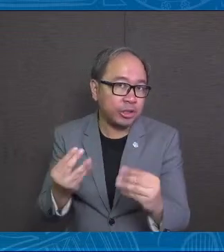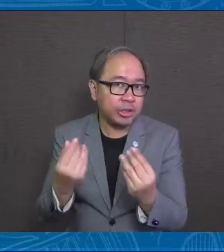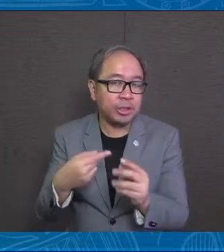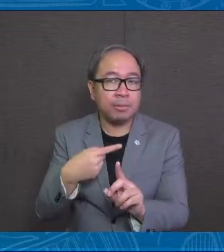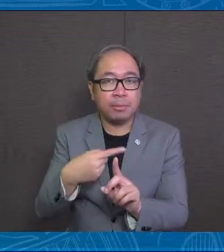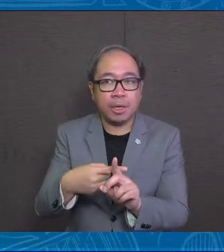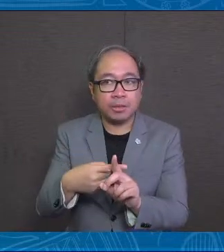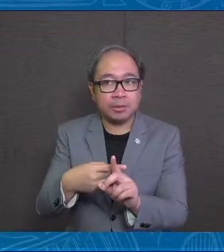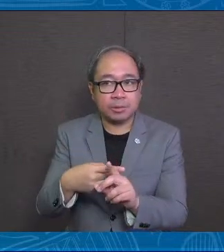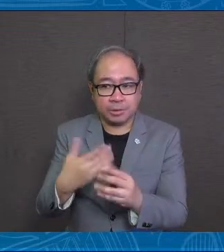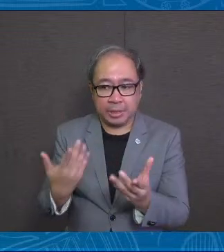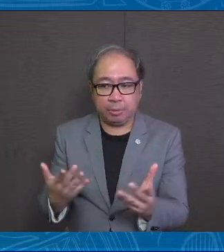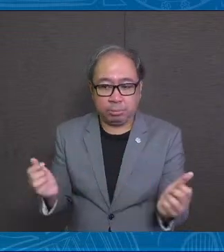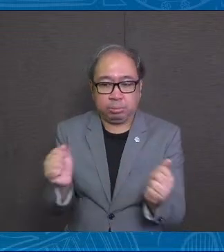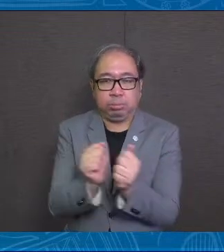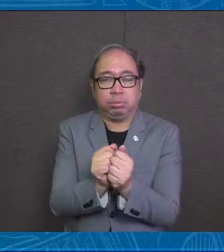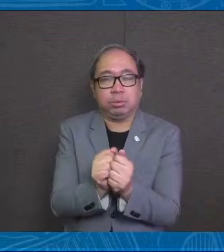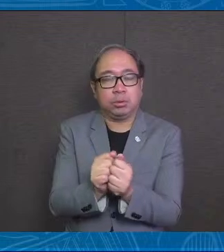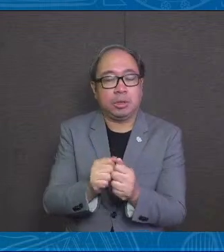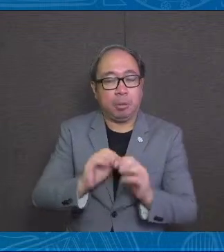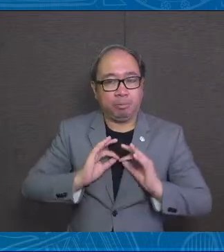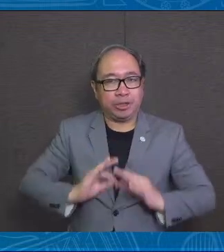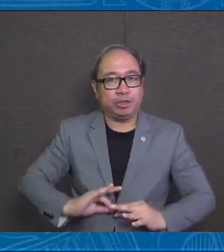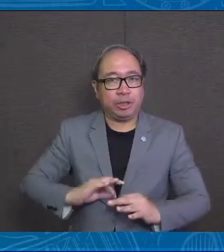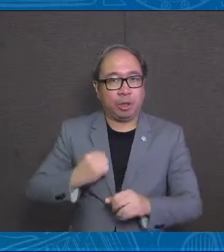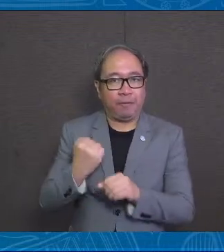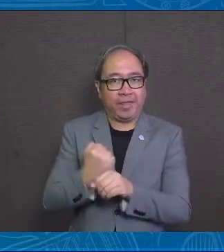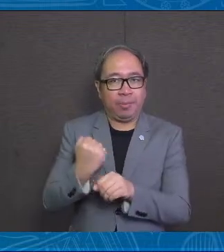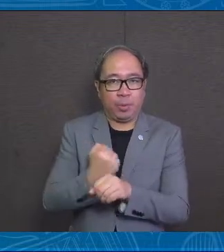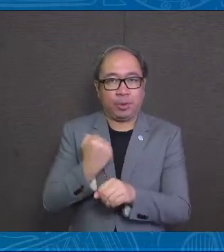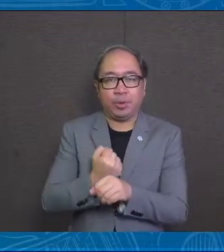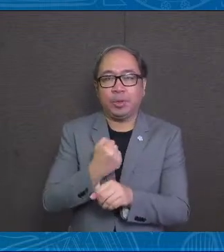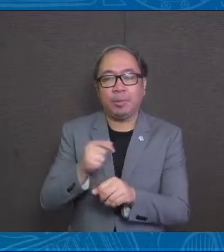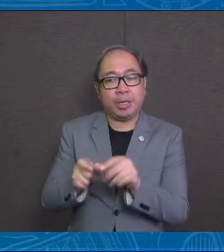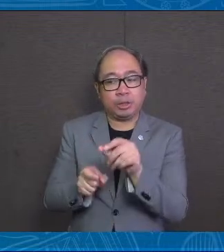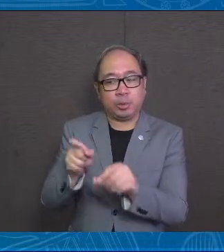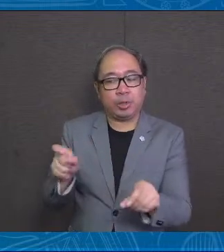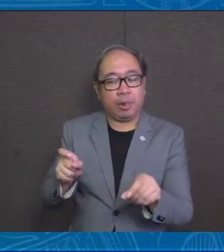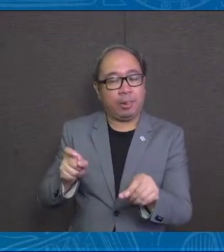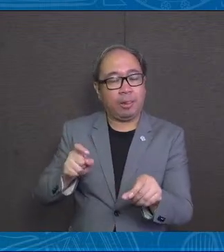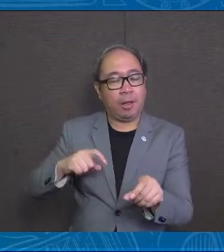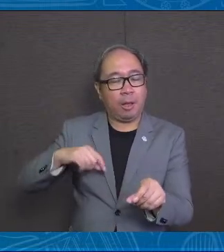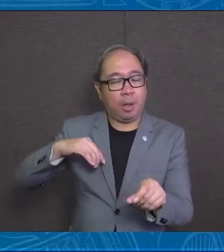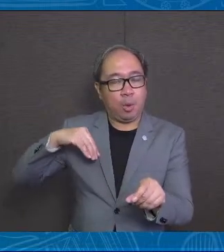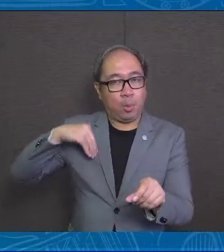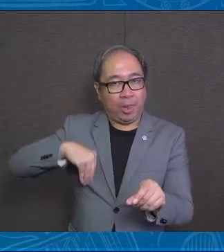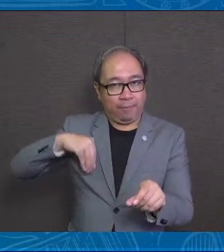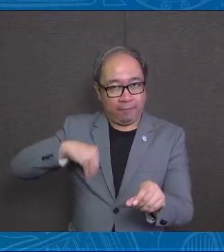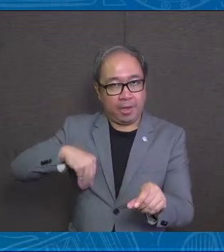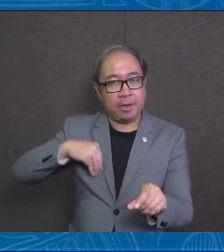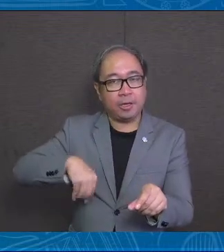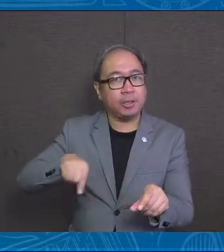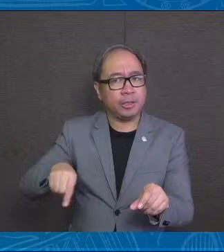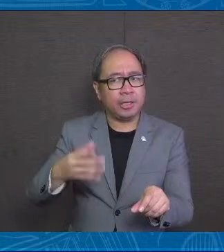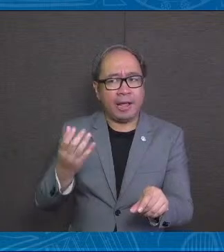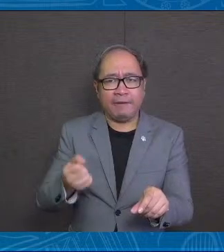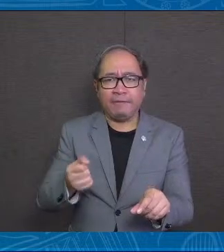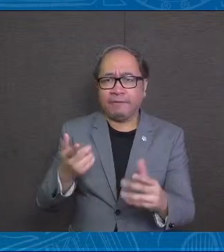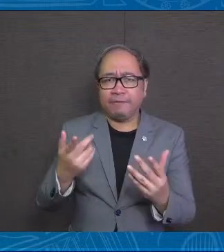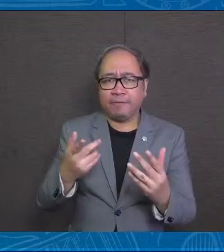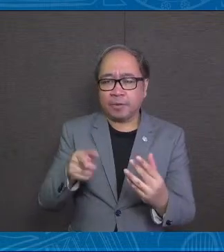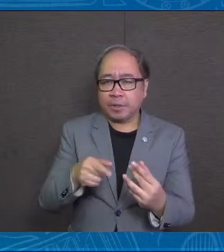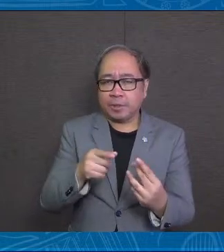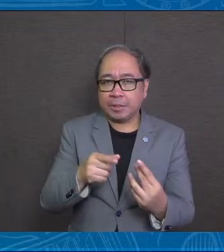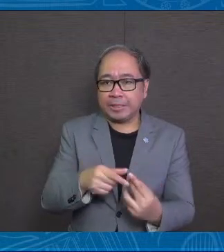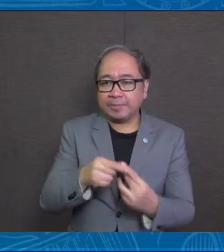of Labor and Social Welfare to have special fund for